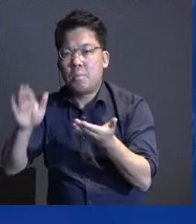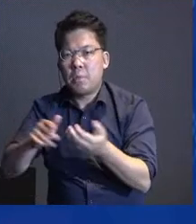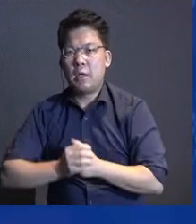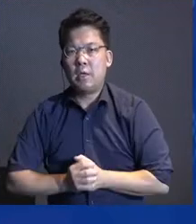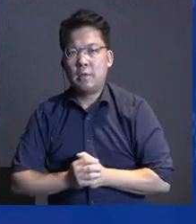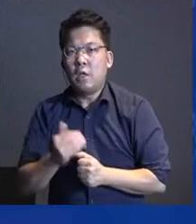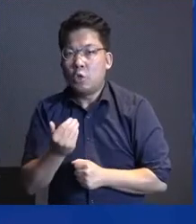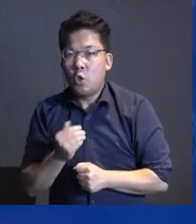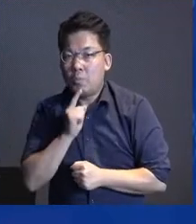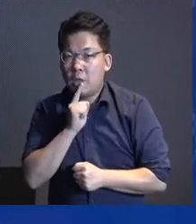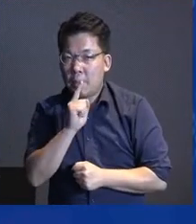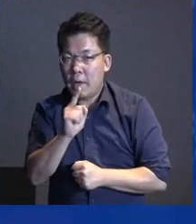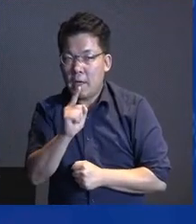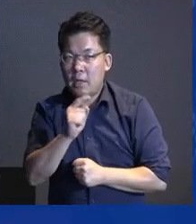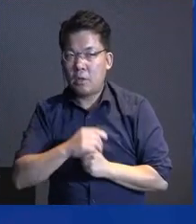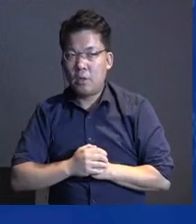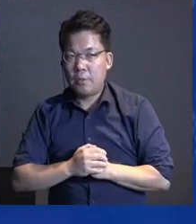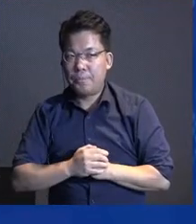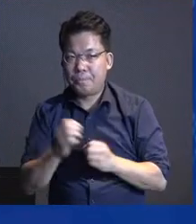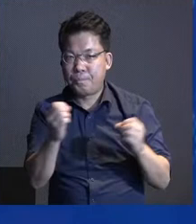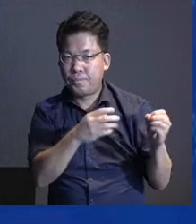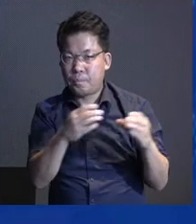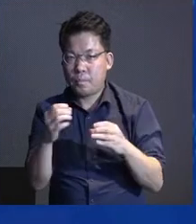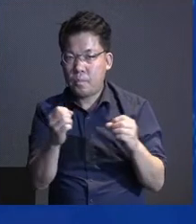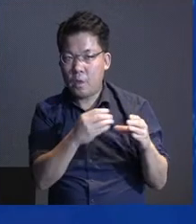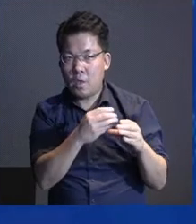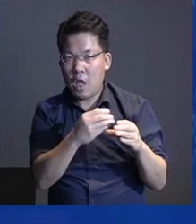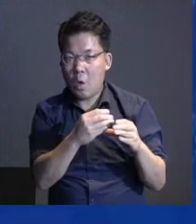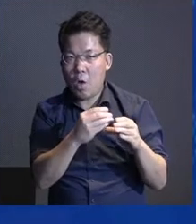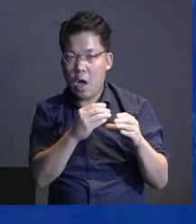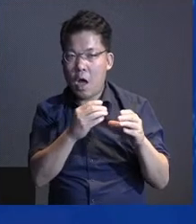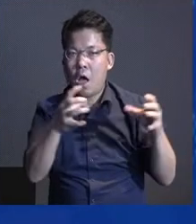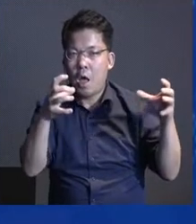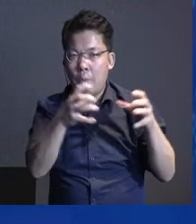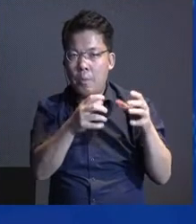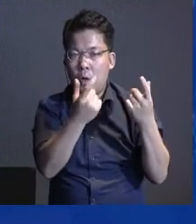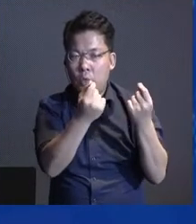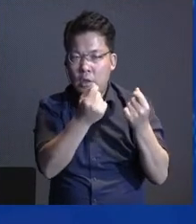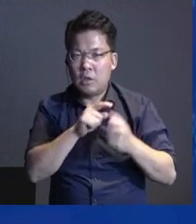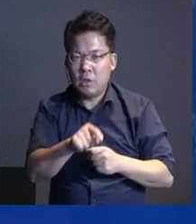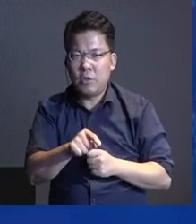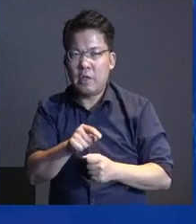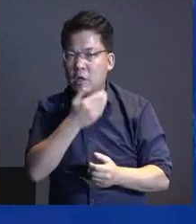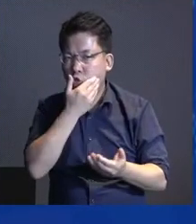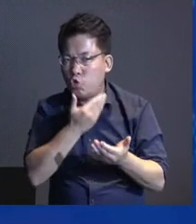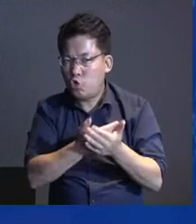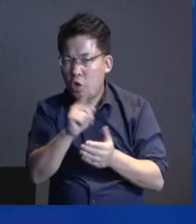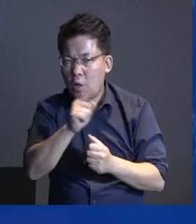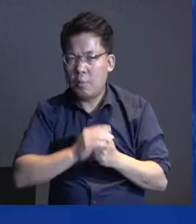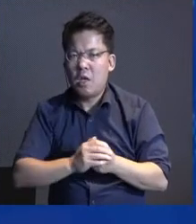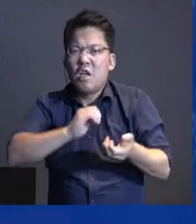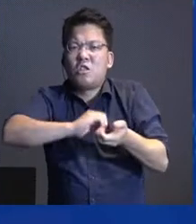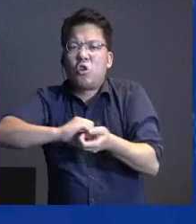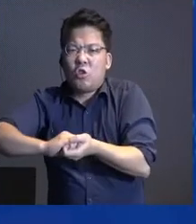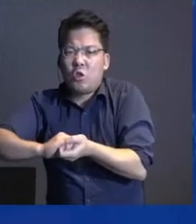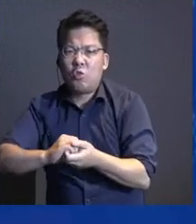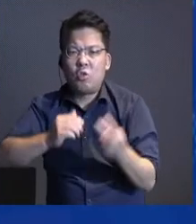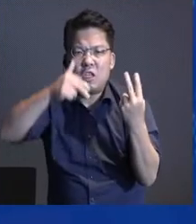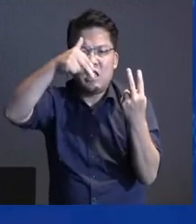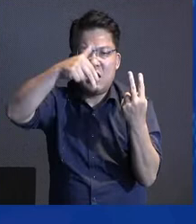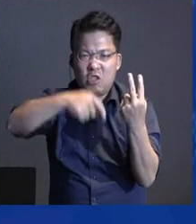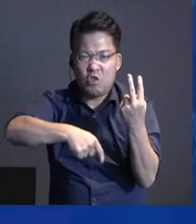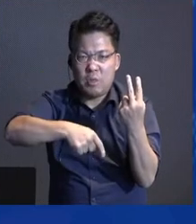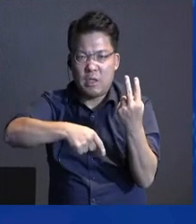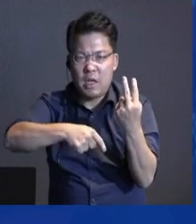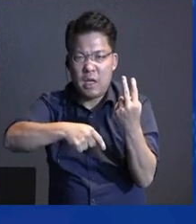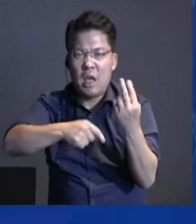We had this every 2 weeks and chose different topics to start with. But as I was saying earlier,